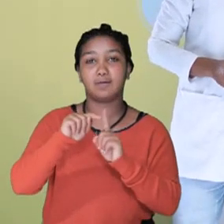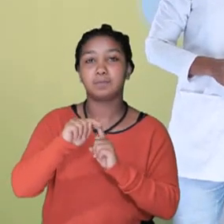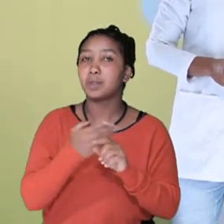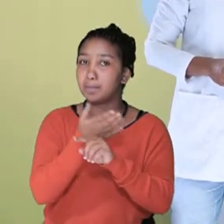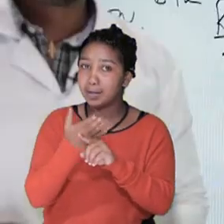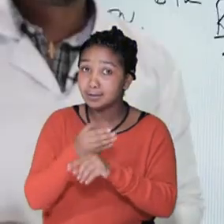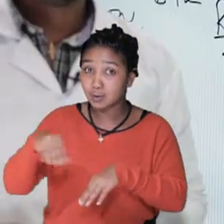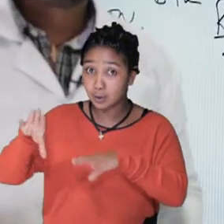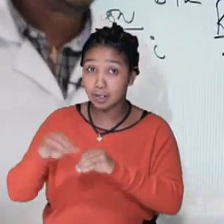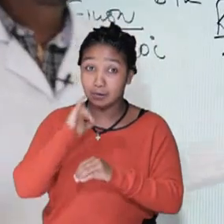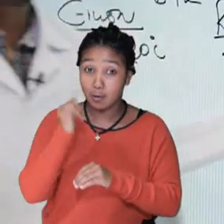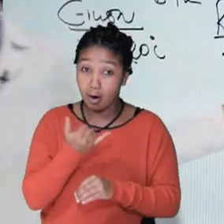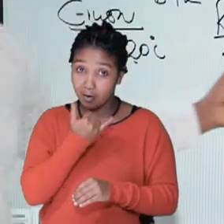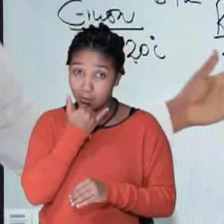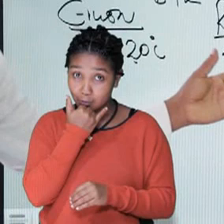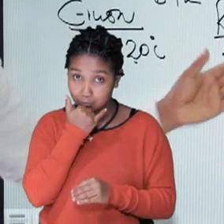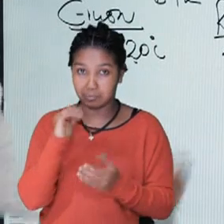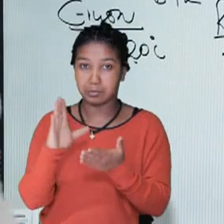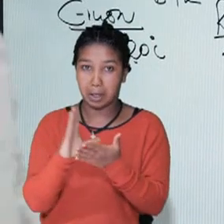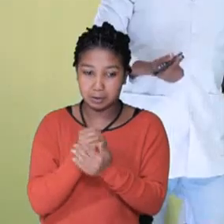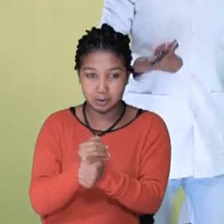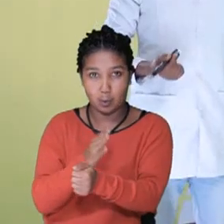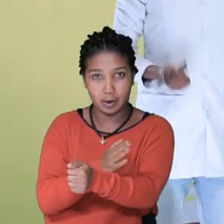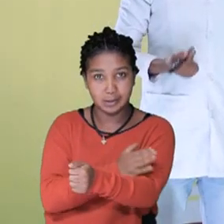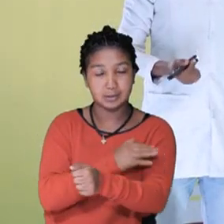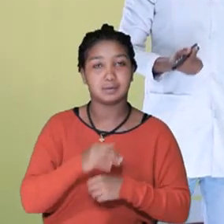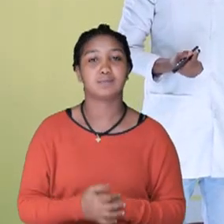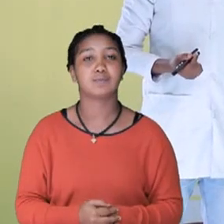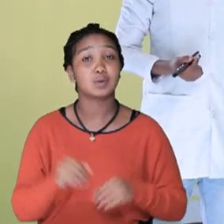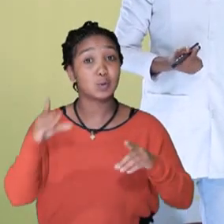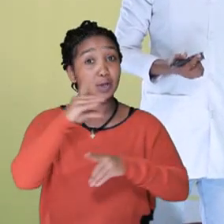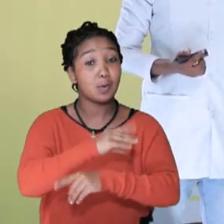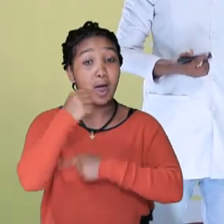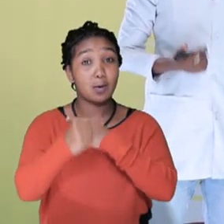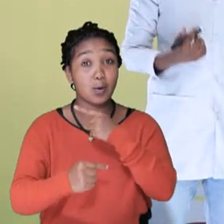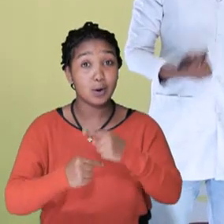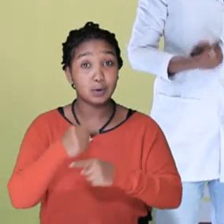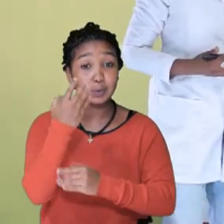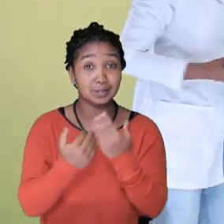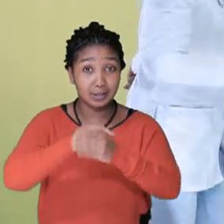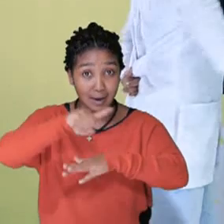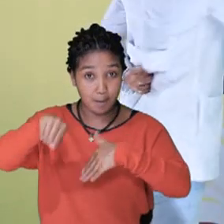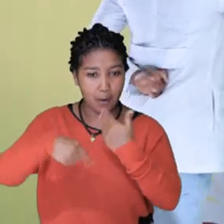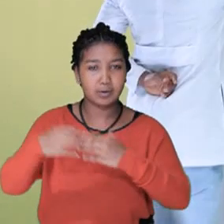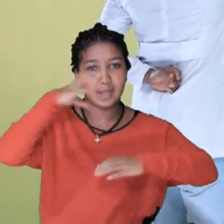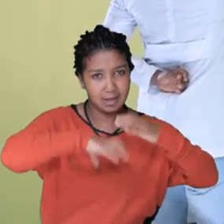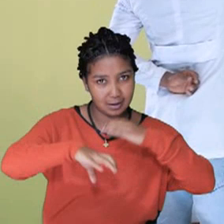students, if you are wrong, take this correction. Today we are going to discuss about heat.